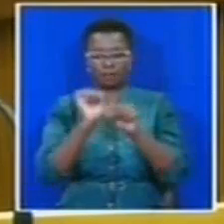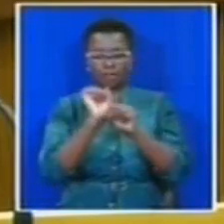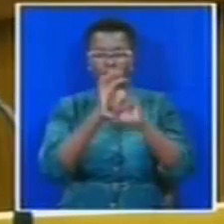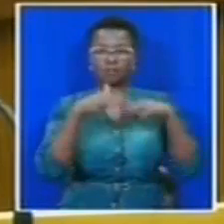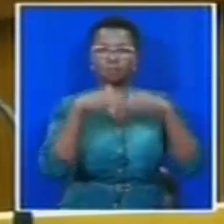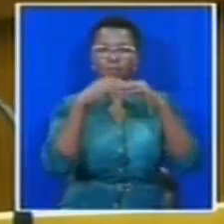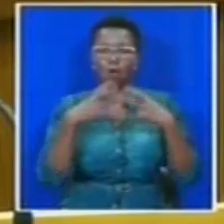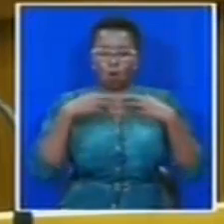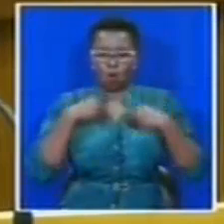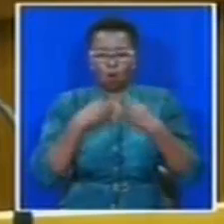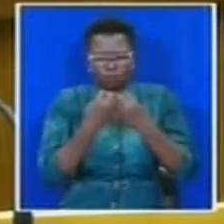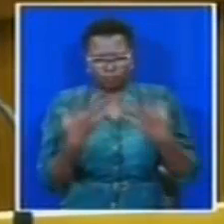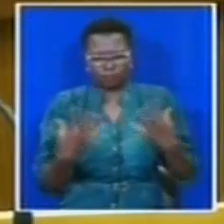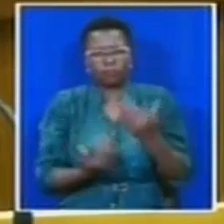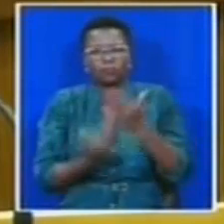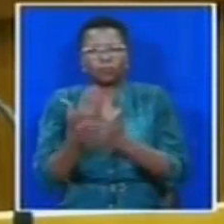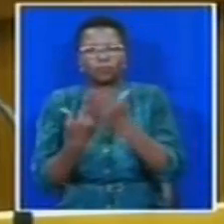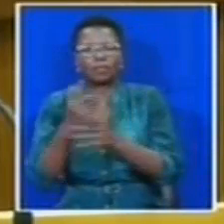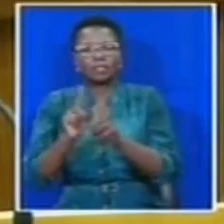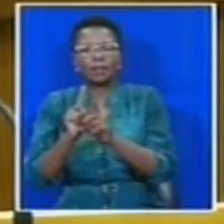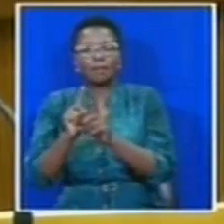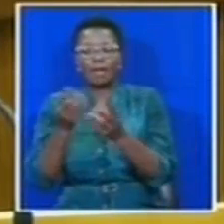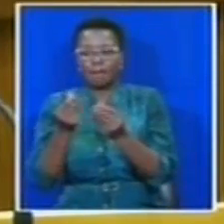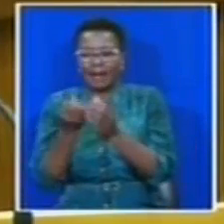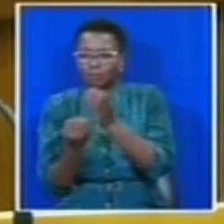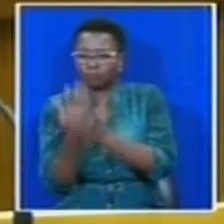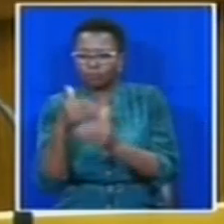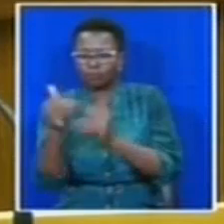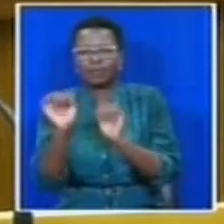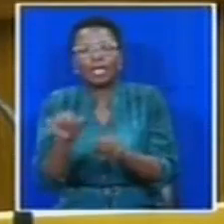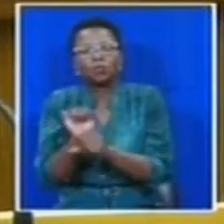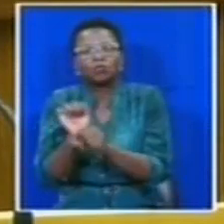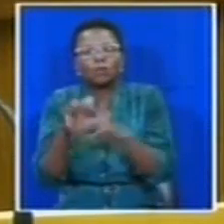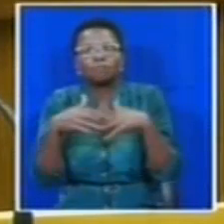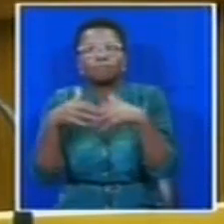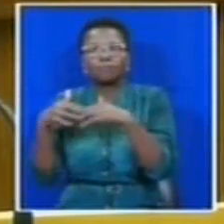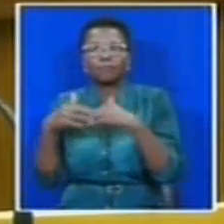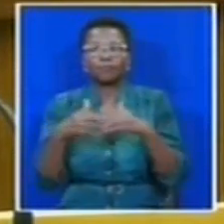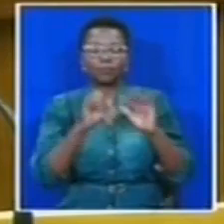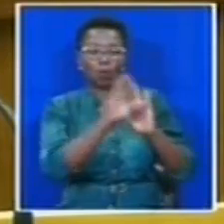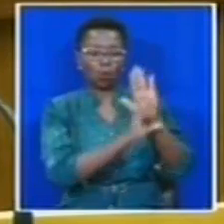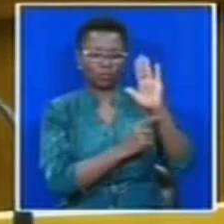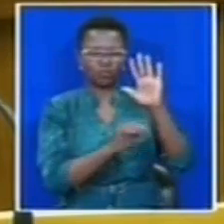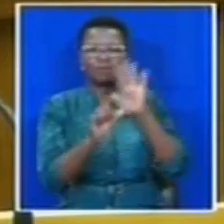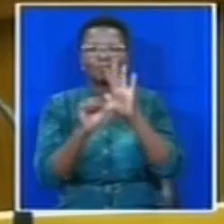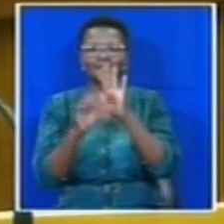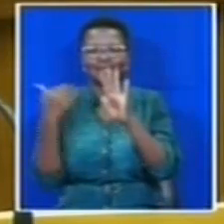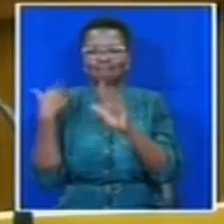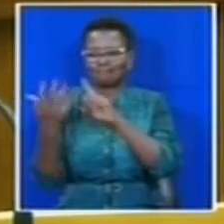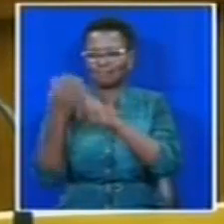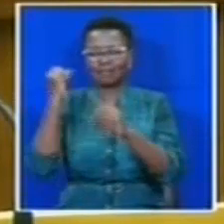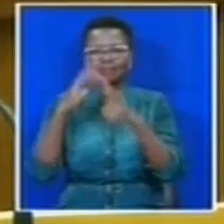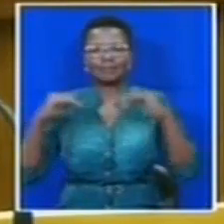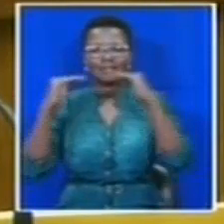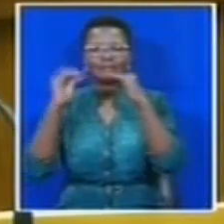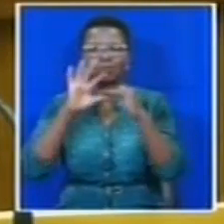jobs, and more open growth paths. Our Constitution, as the founding institution of our democracy, sets out the principles on